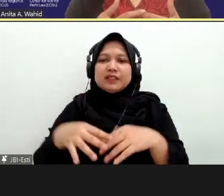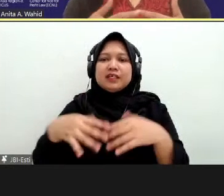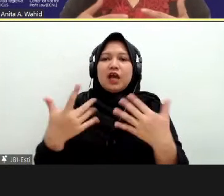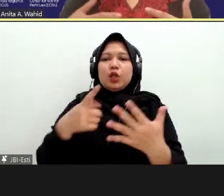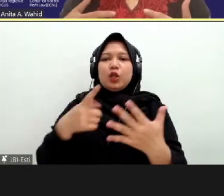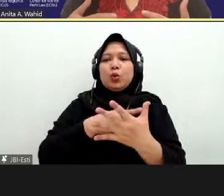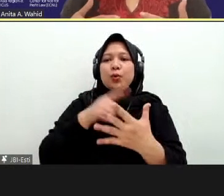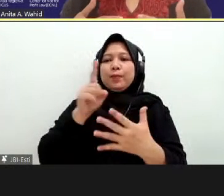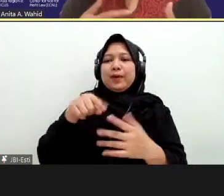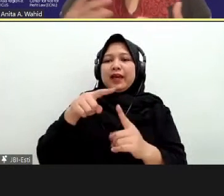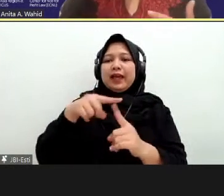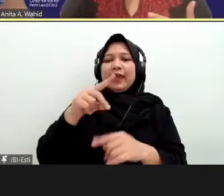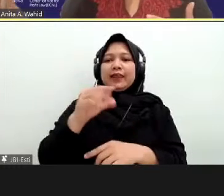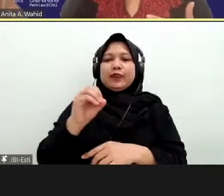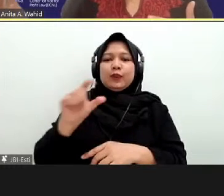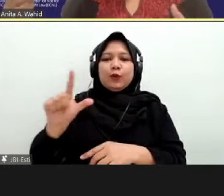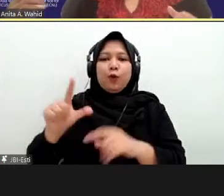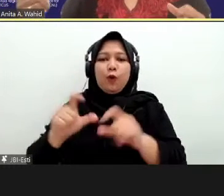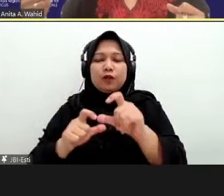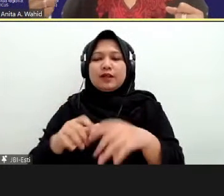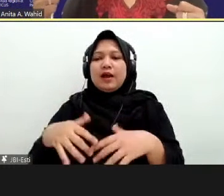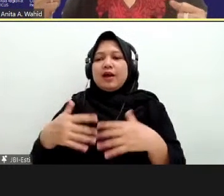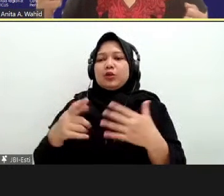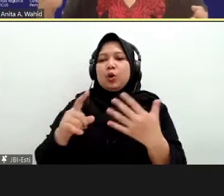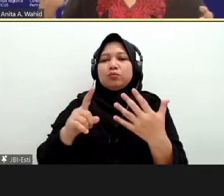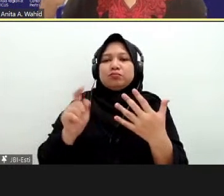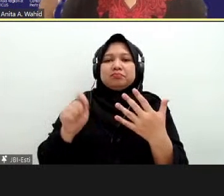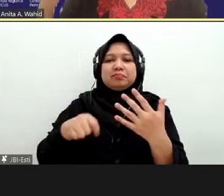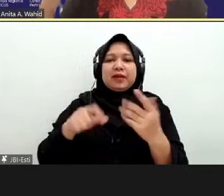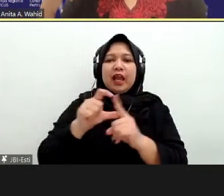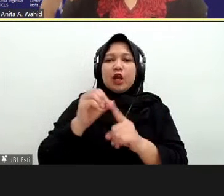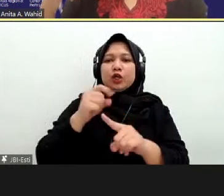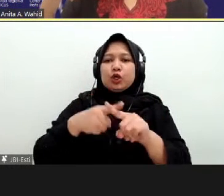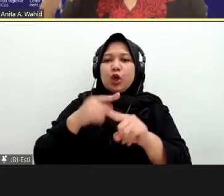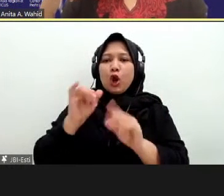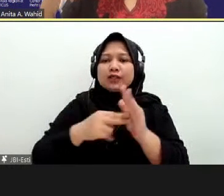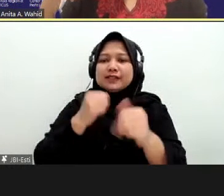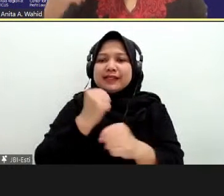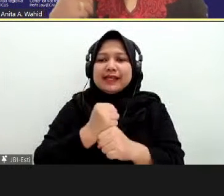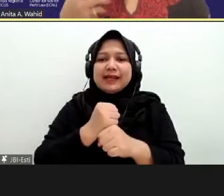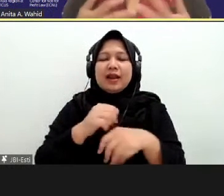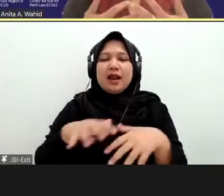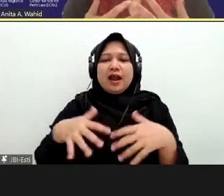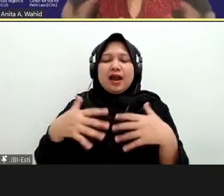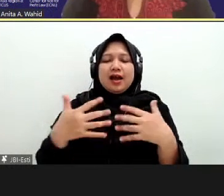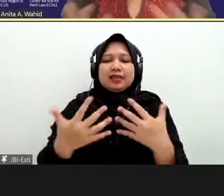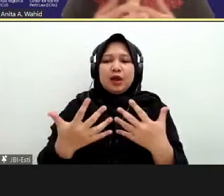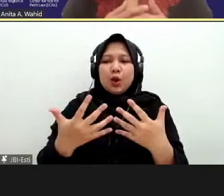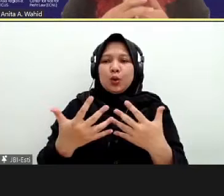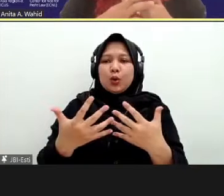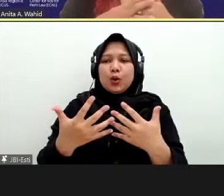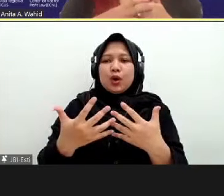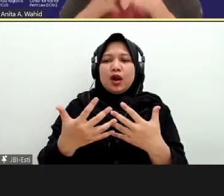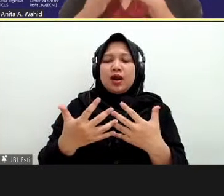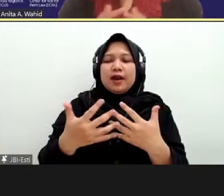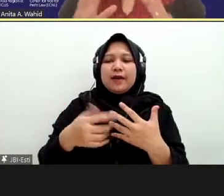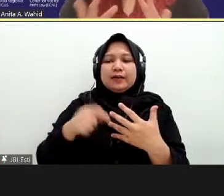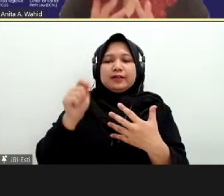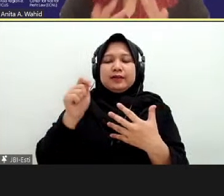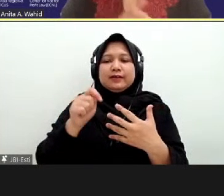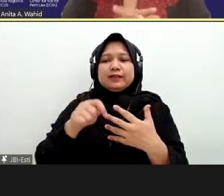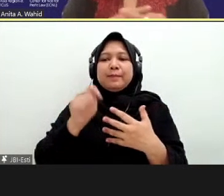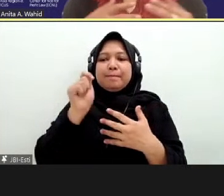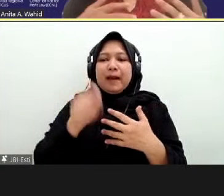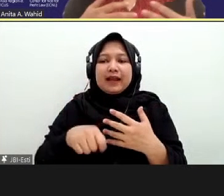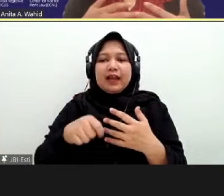and using troll to spread out and then to doxings as well, and then could be